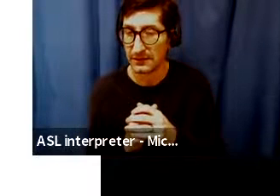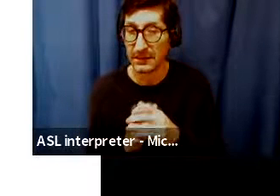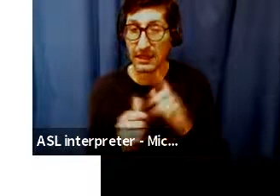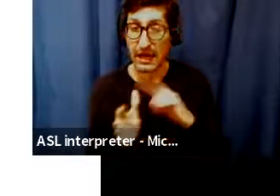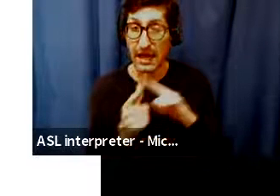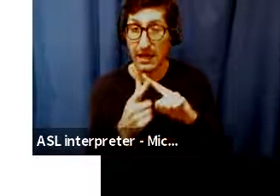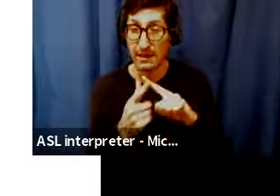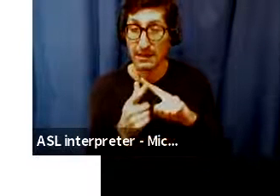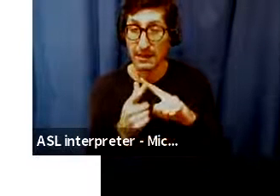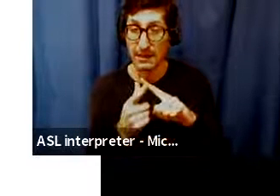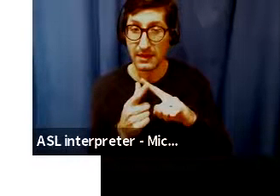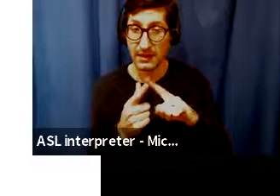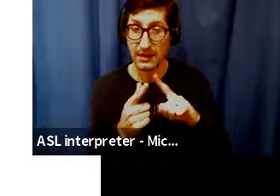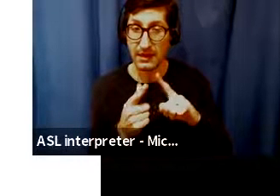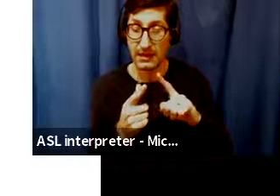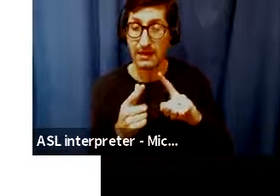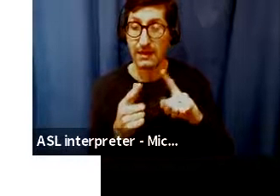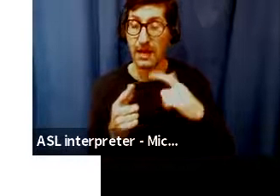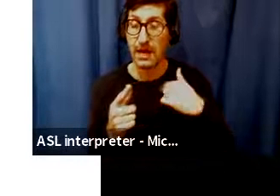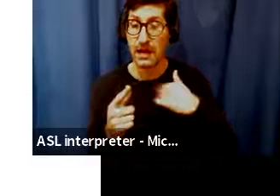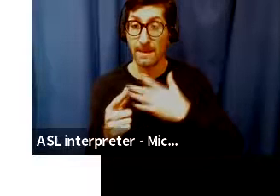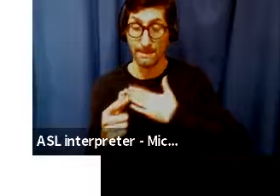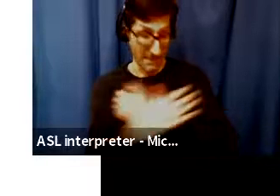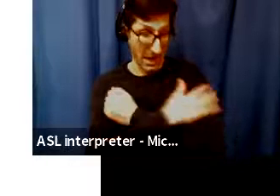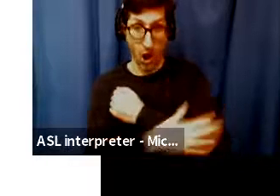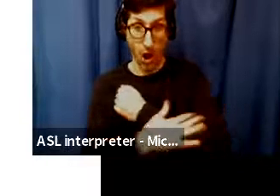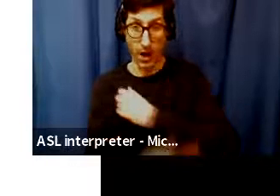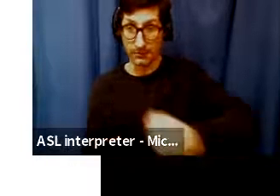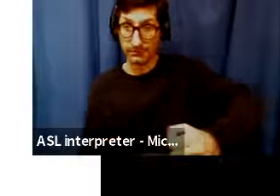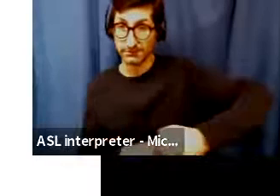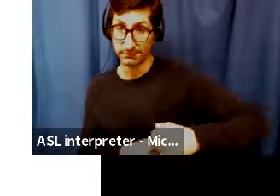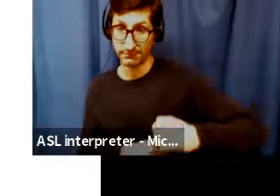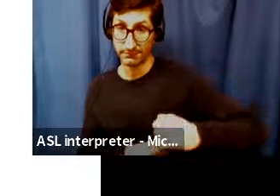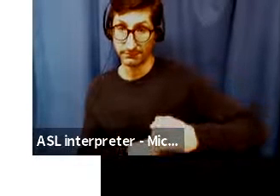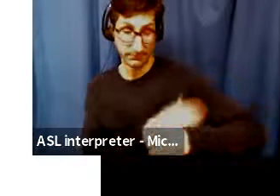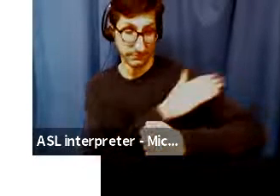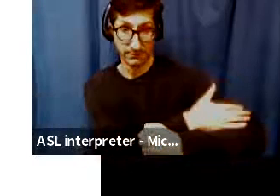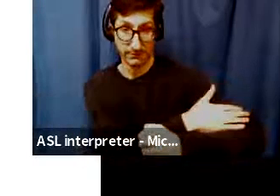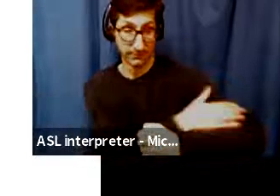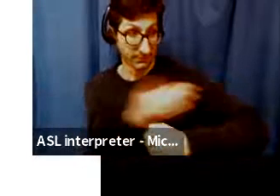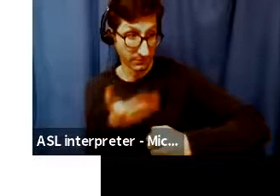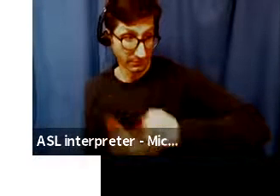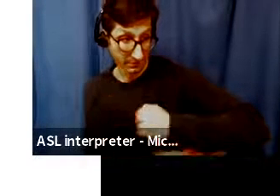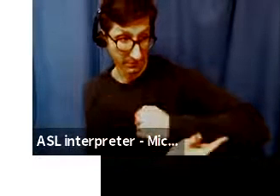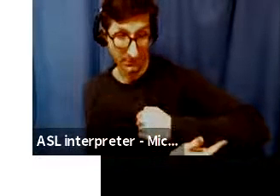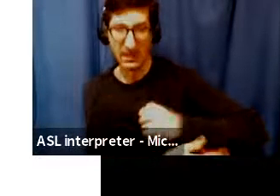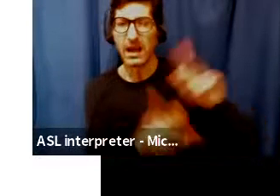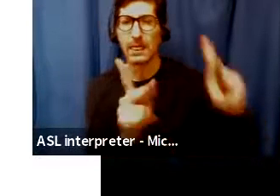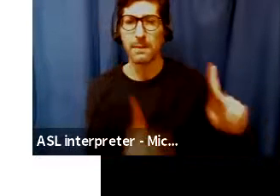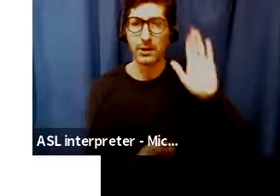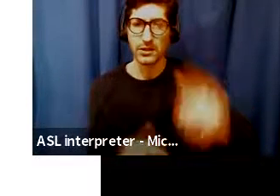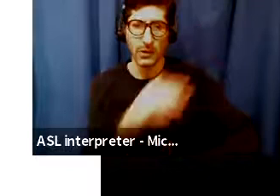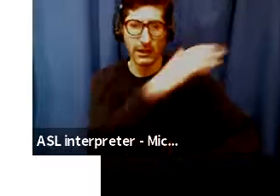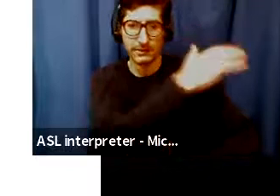make a wing with your arm and offer your arm to the person. They will take your arm above the